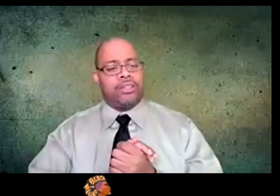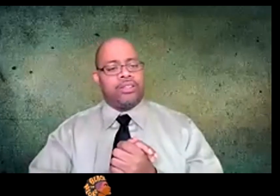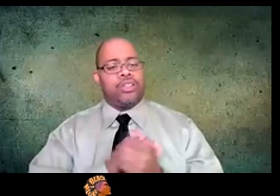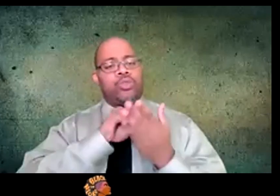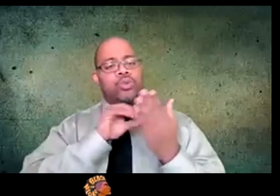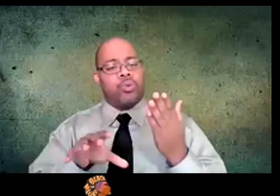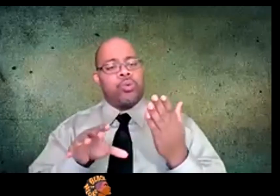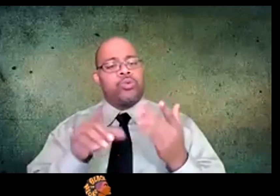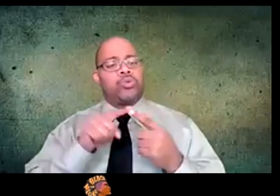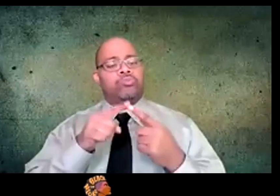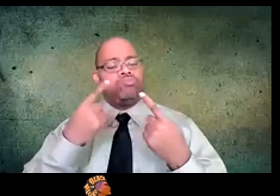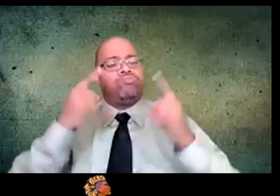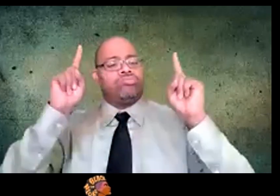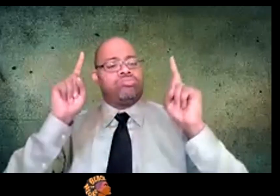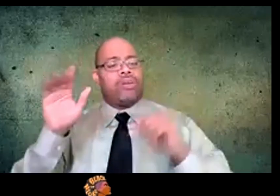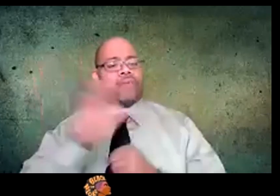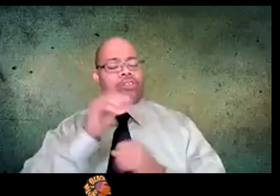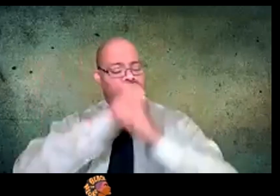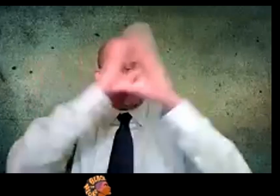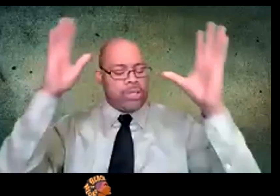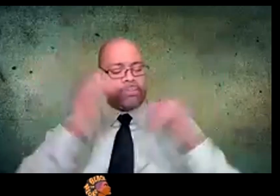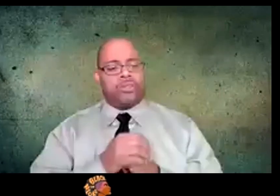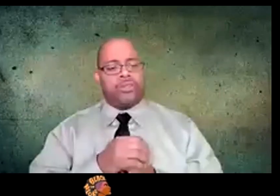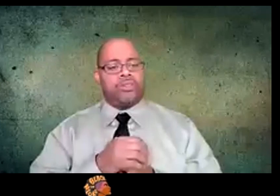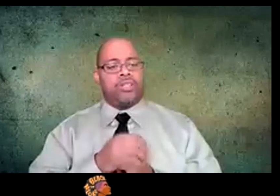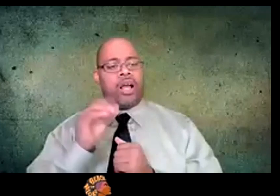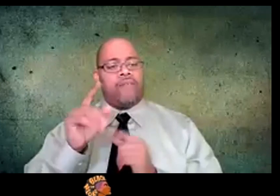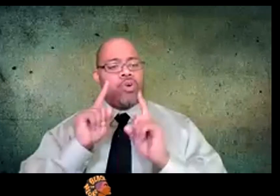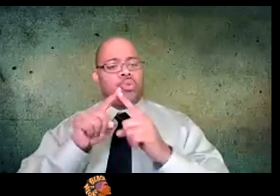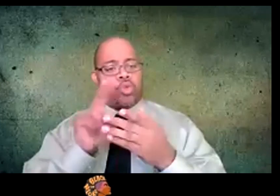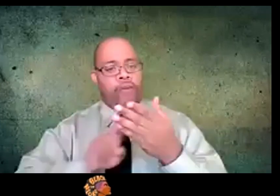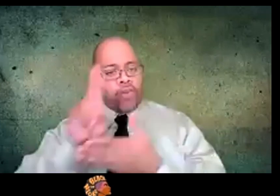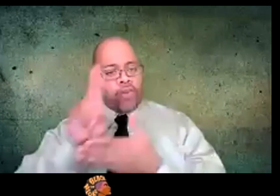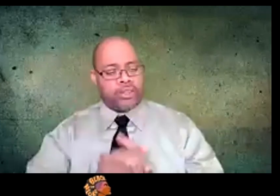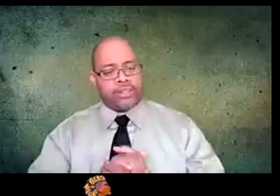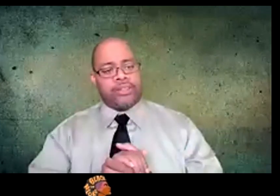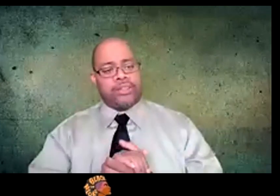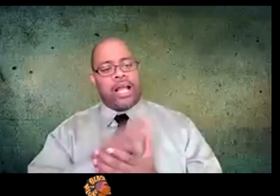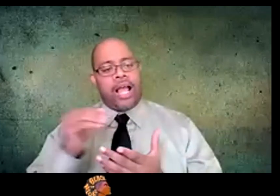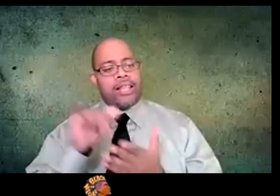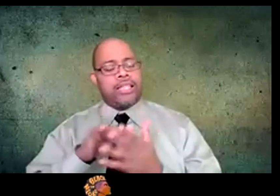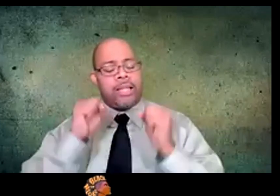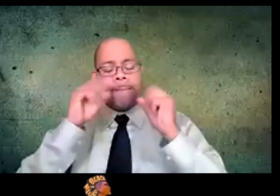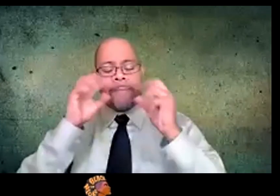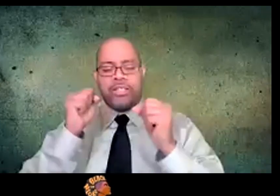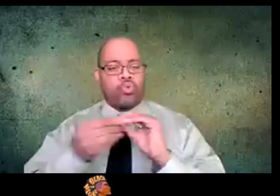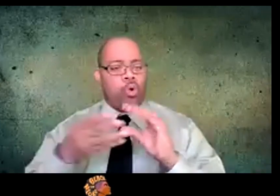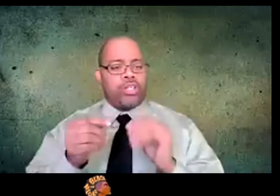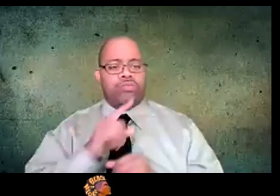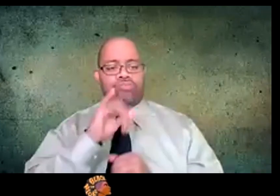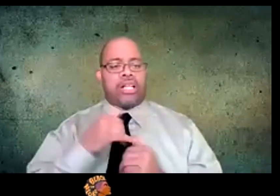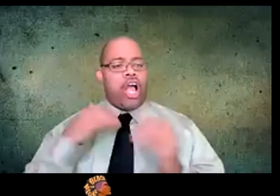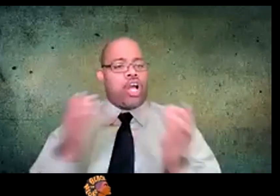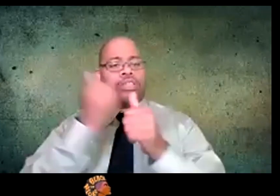students to achieve their dreams of going to university. And it's an amazing story. I really